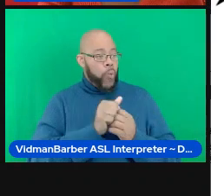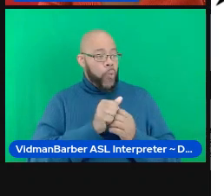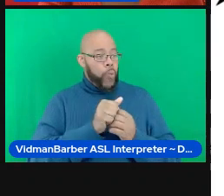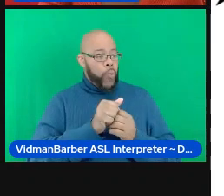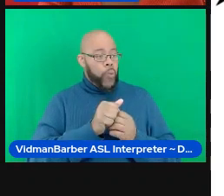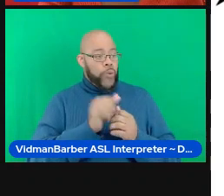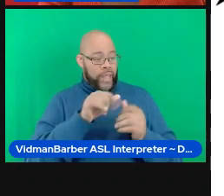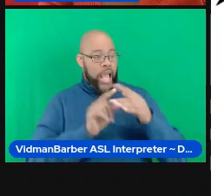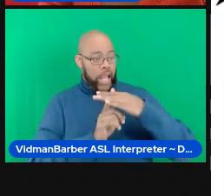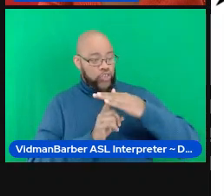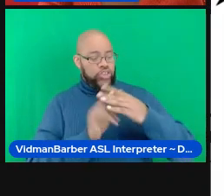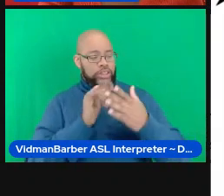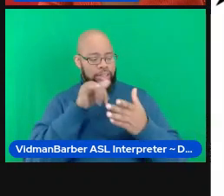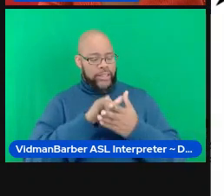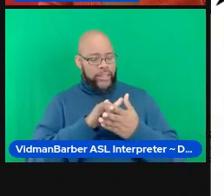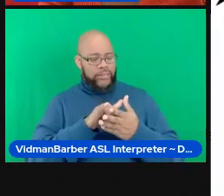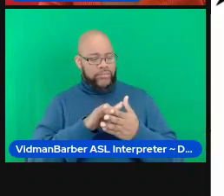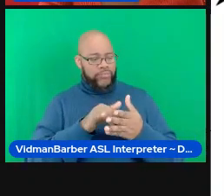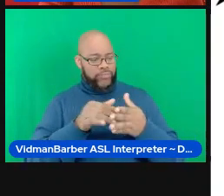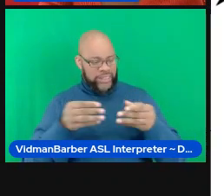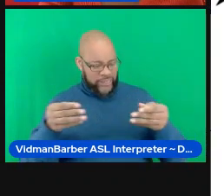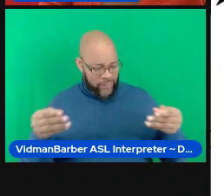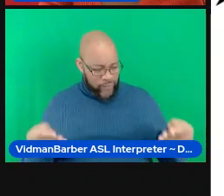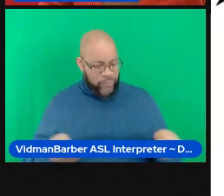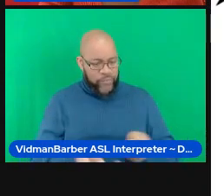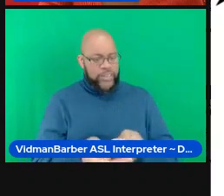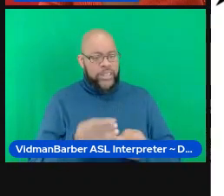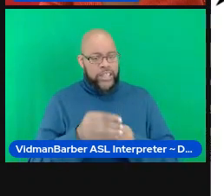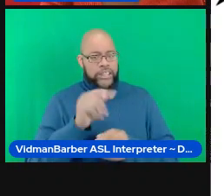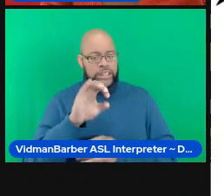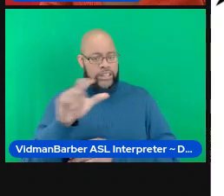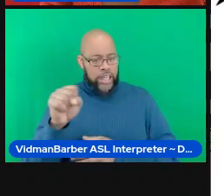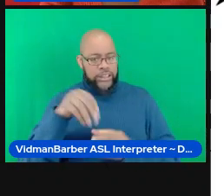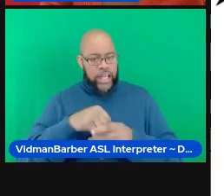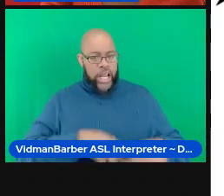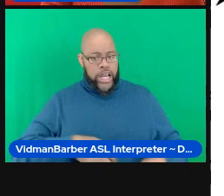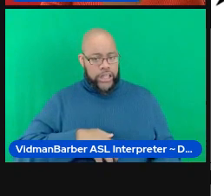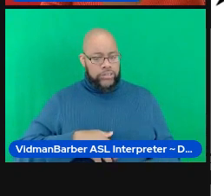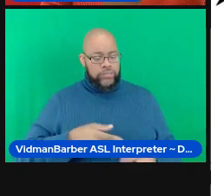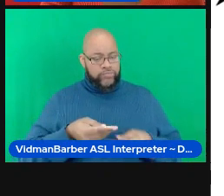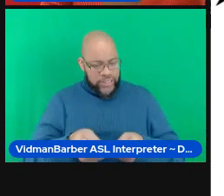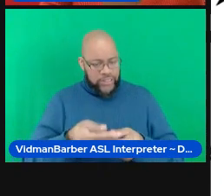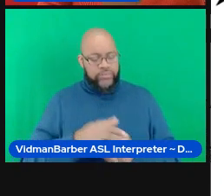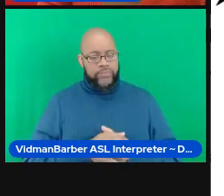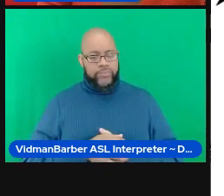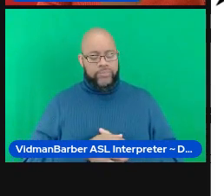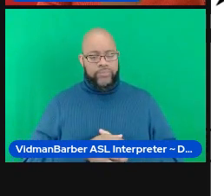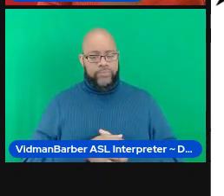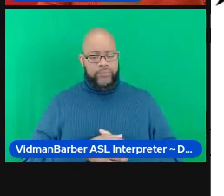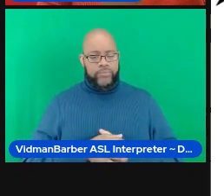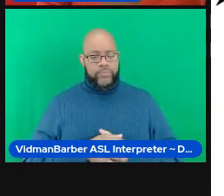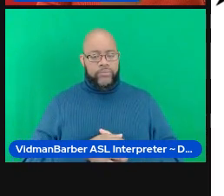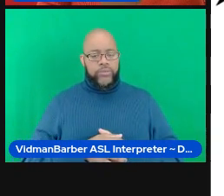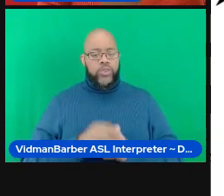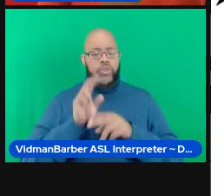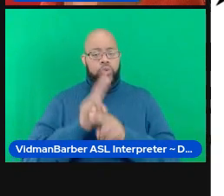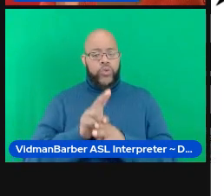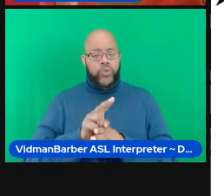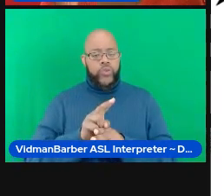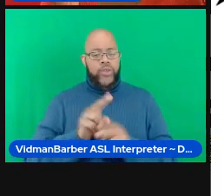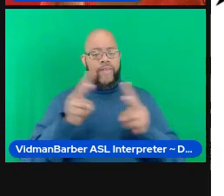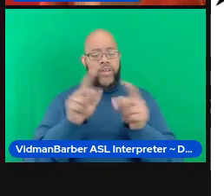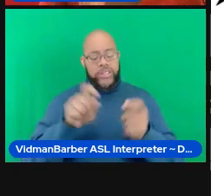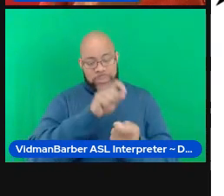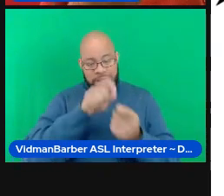you can see the induction of regulatory T cells in the guts. And by using a very